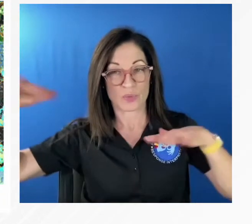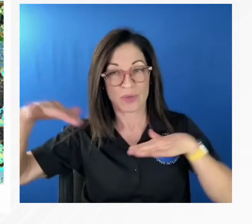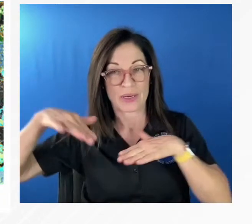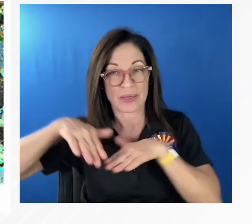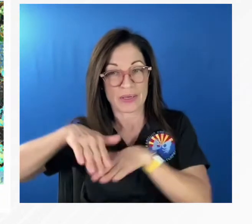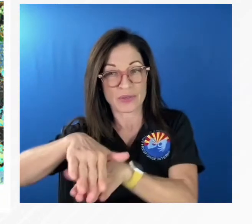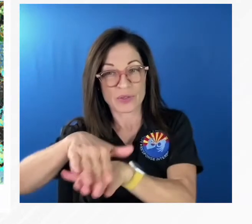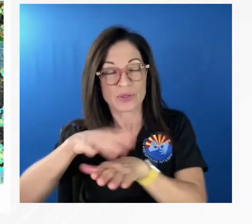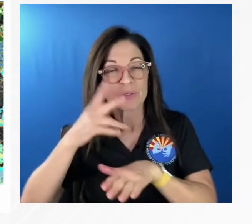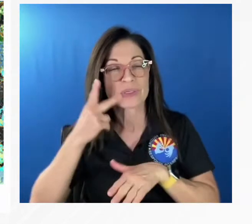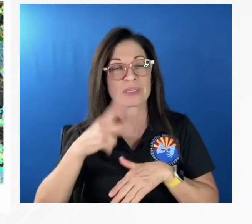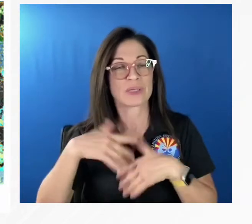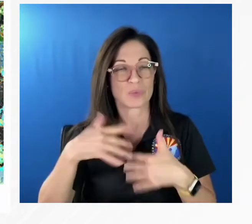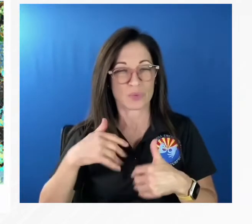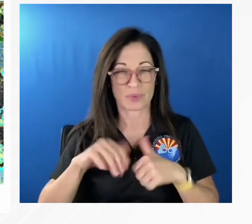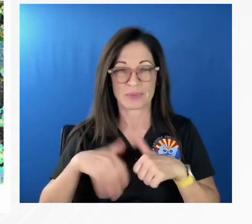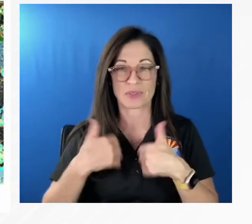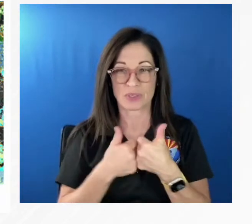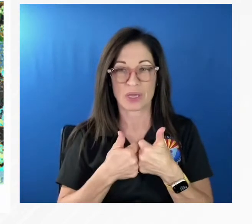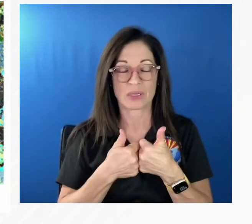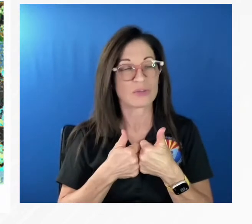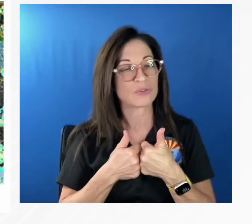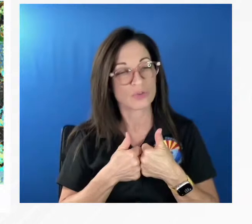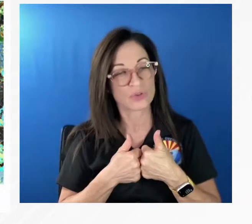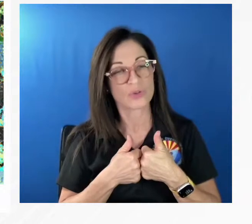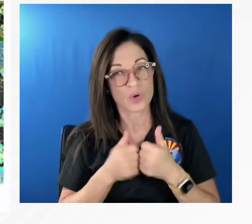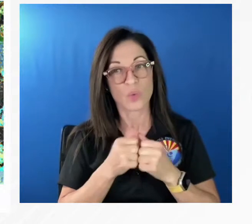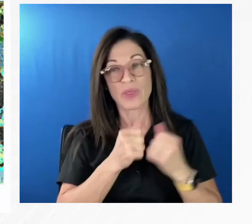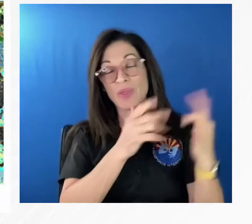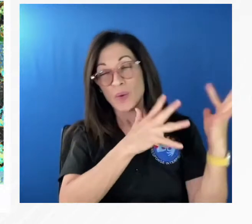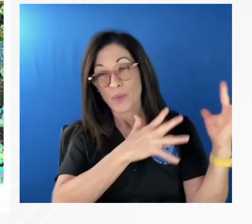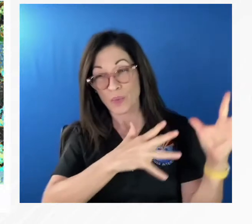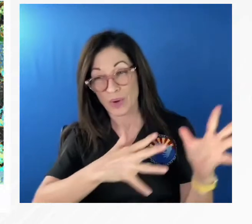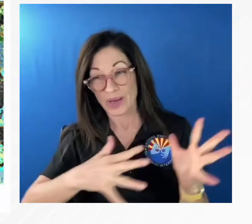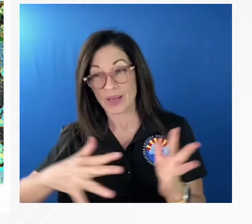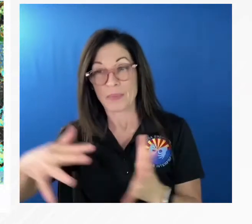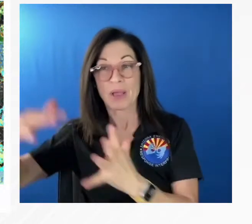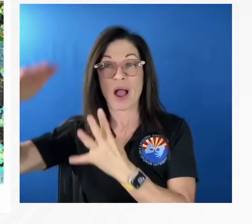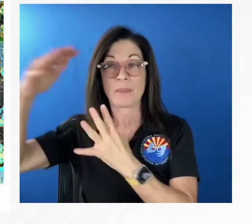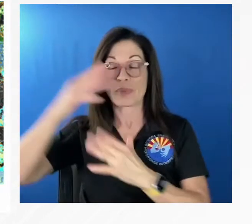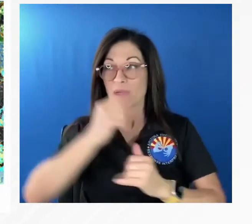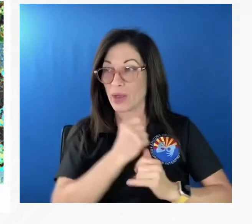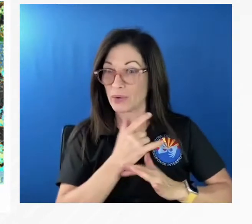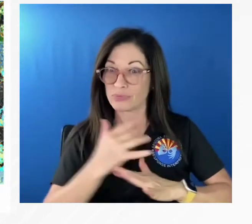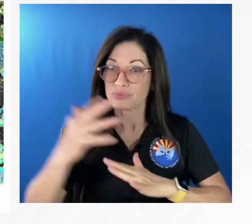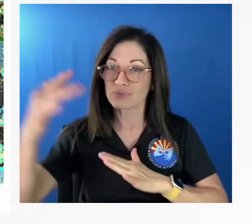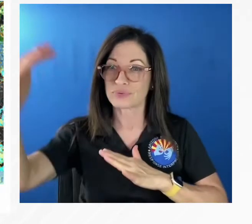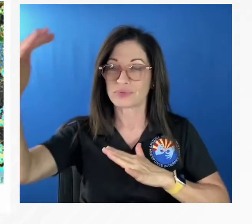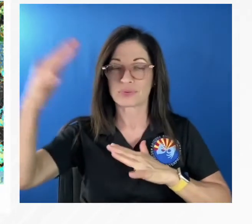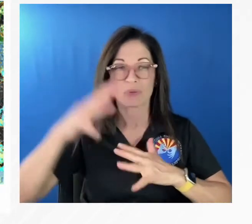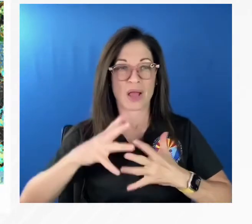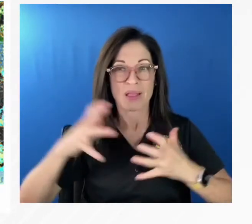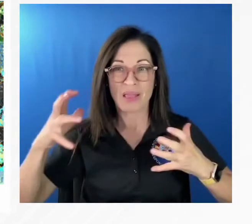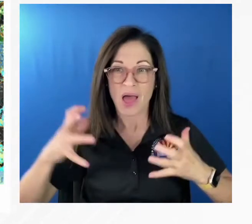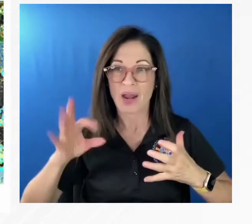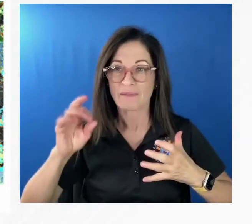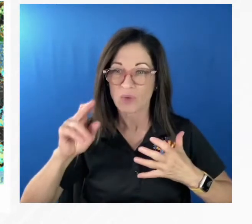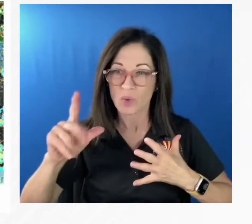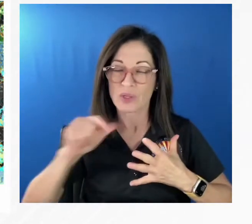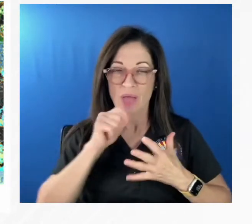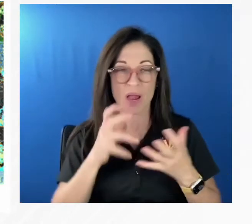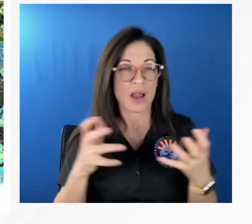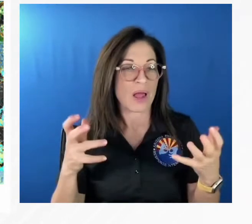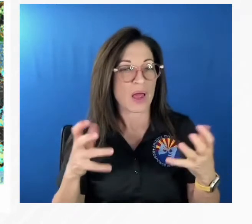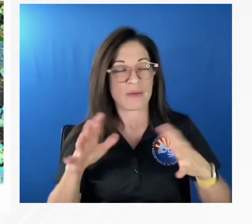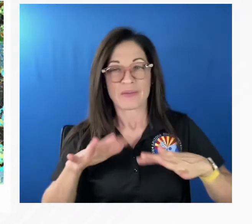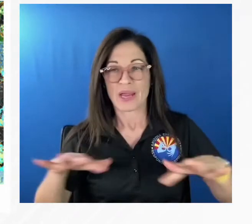that would be a challenge with the wind coming up a drainage, continuous fuel, not a lot of opportunity